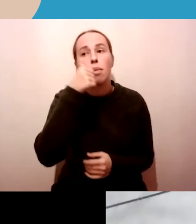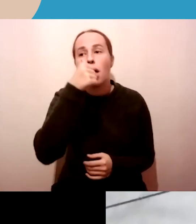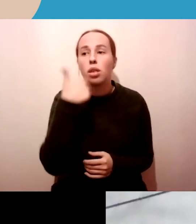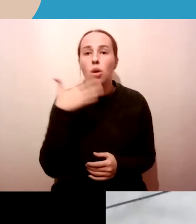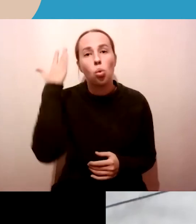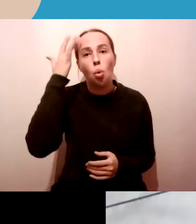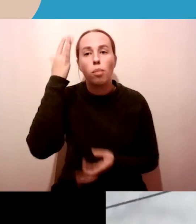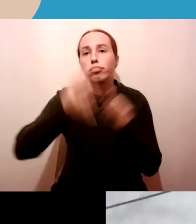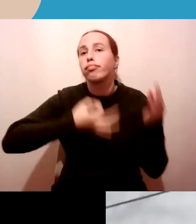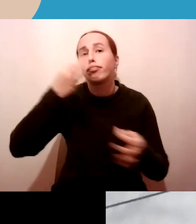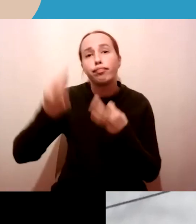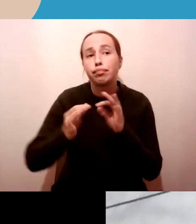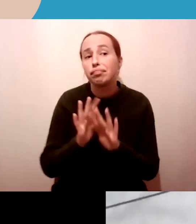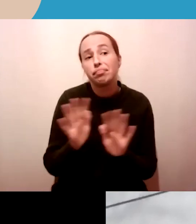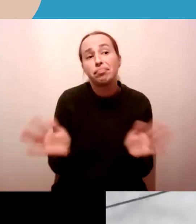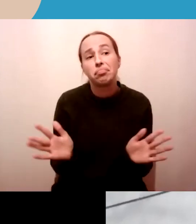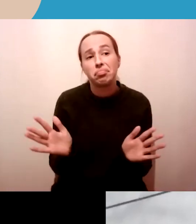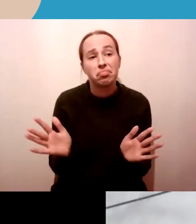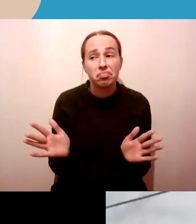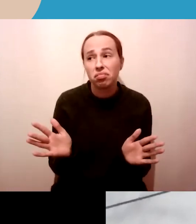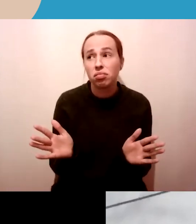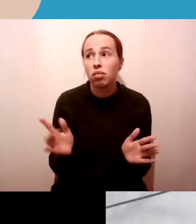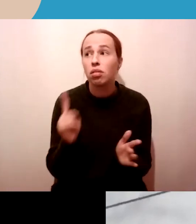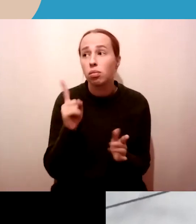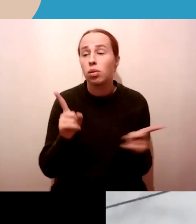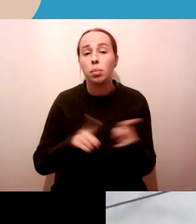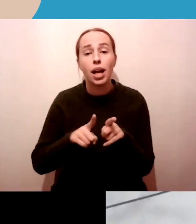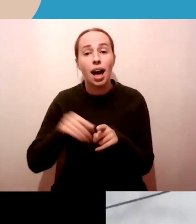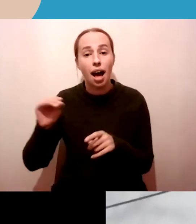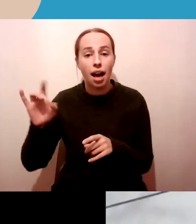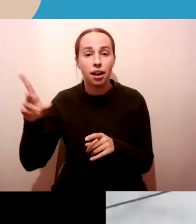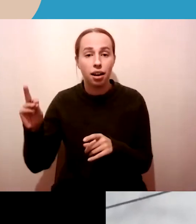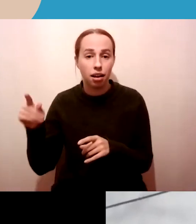Yeah, people express their own personal opinion,